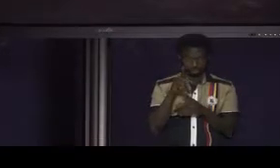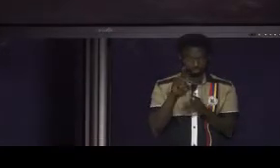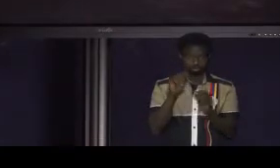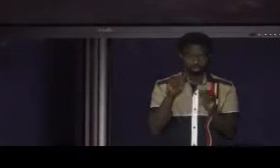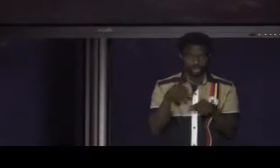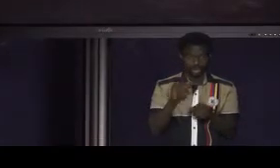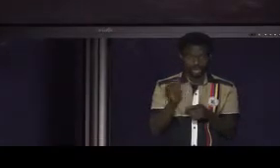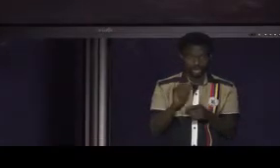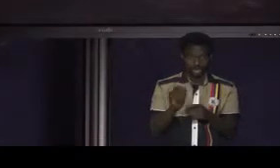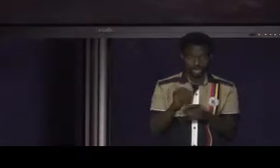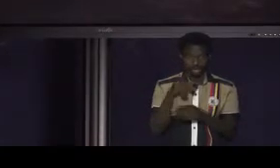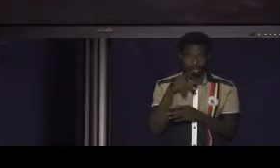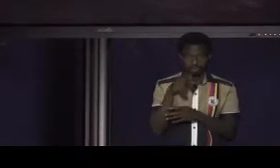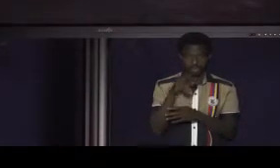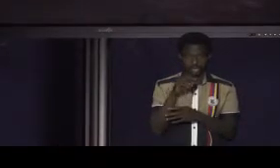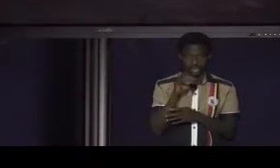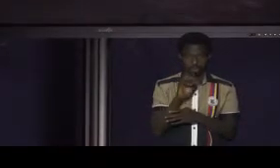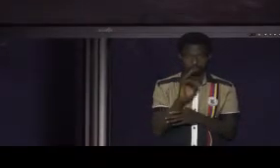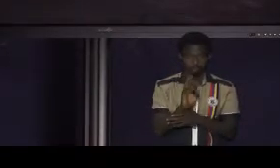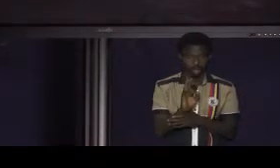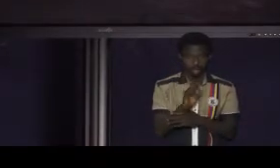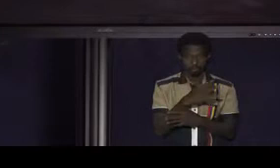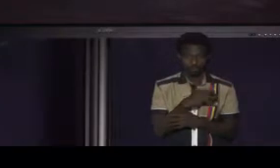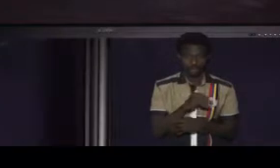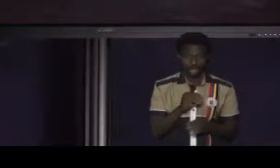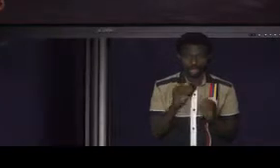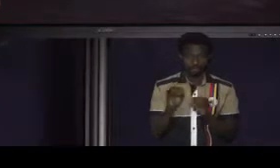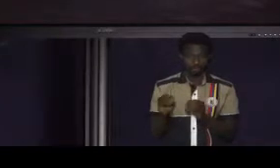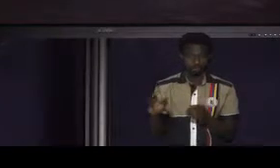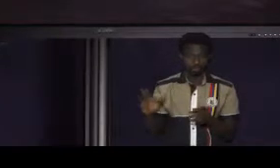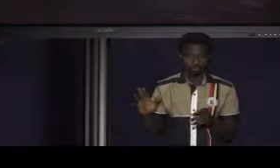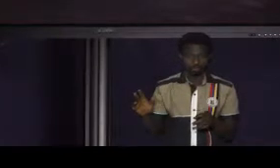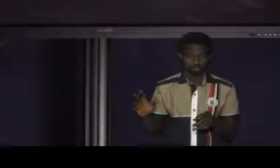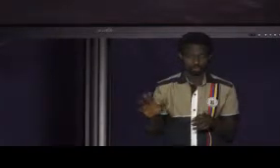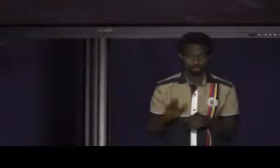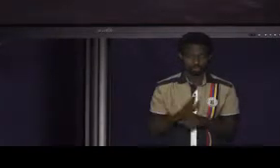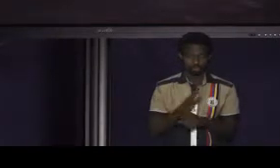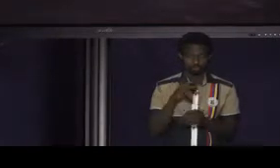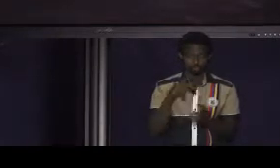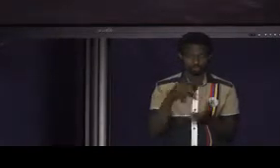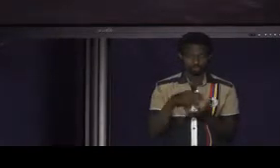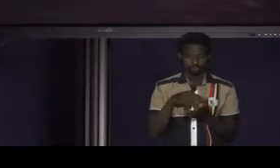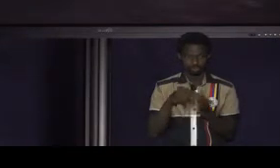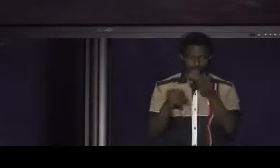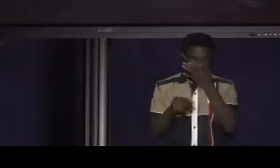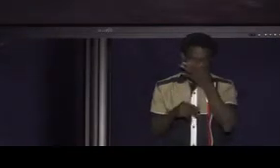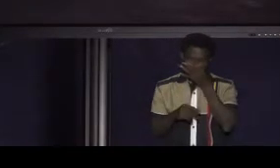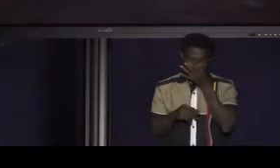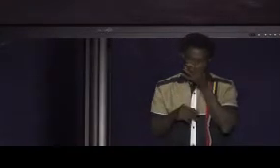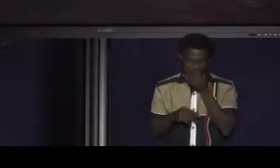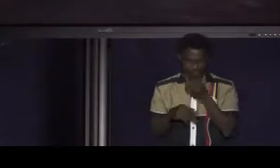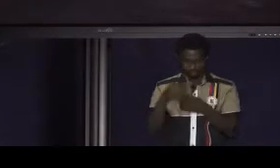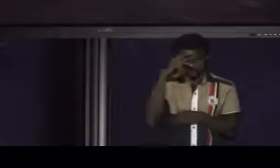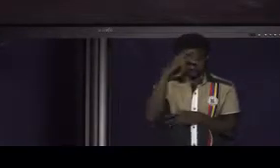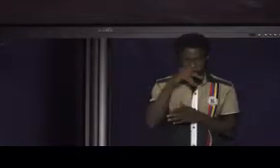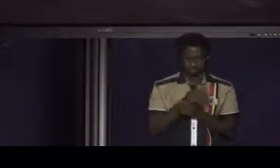you put a full stop. It is an abbreviation for professor. And